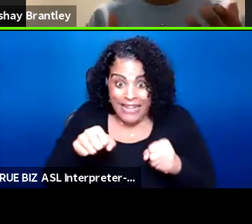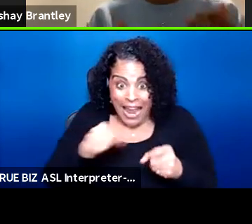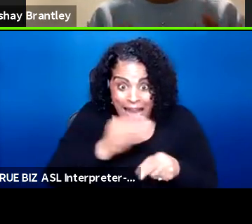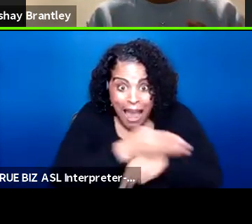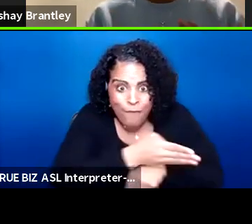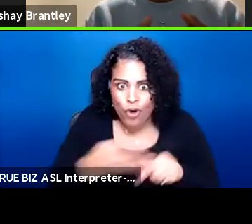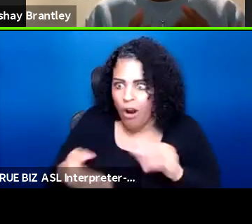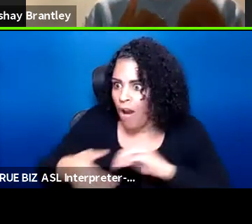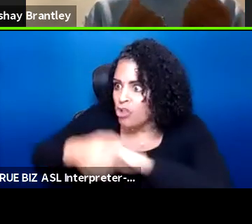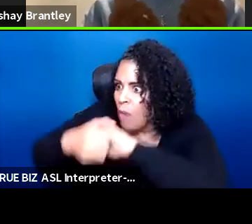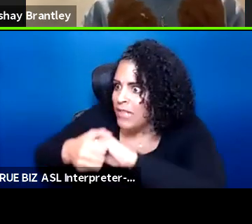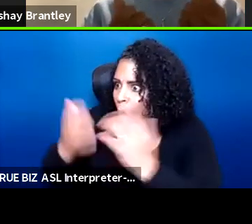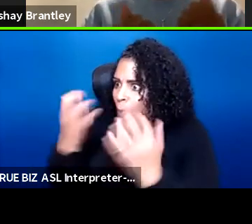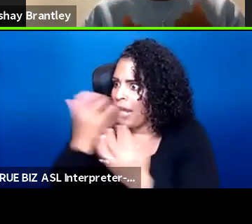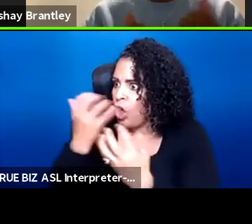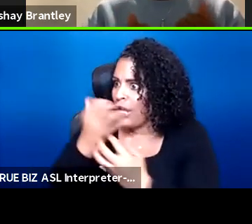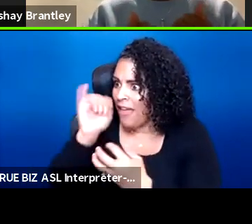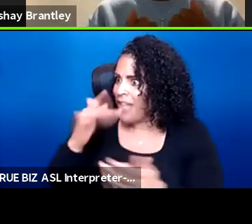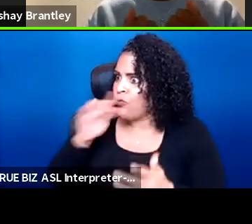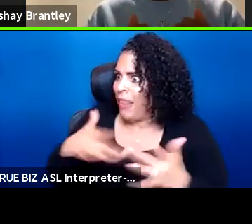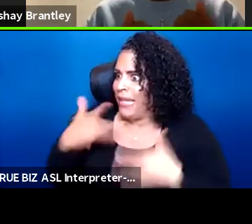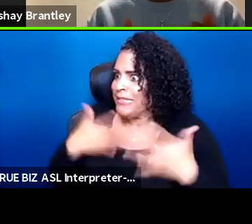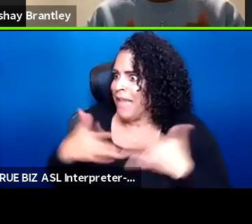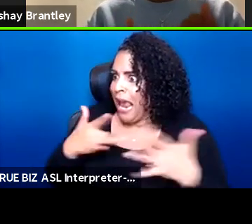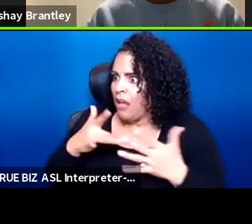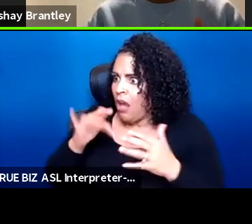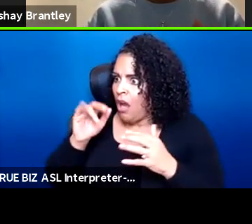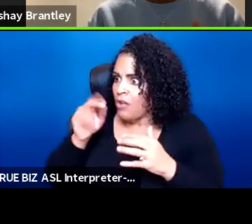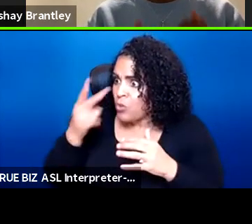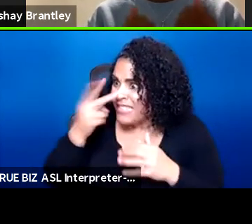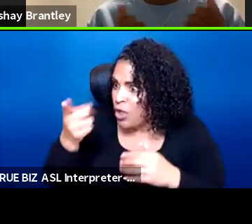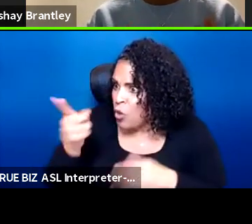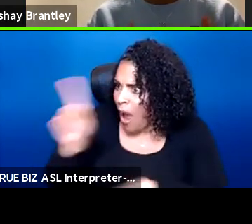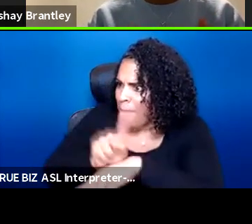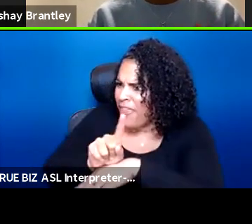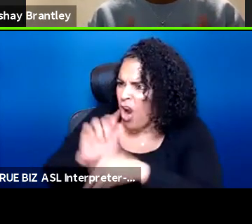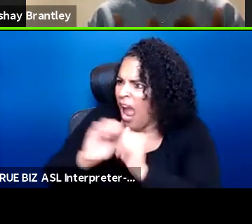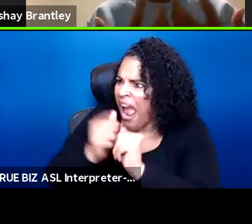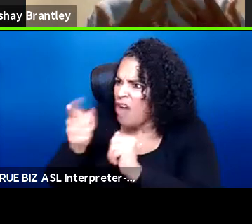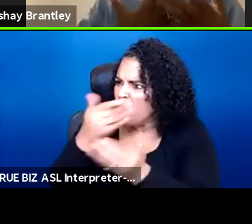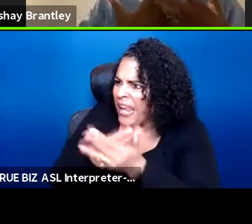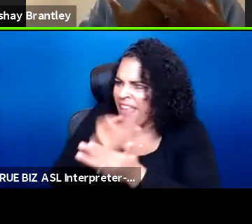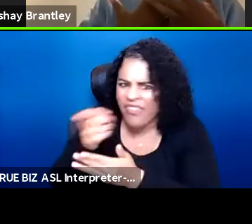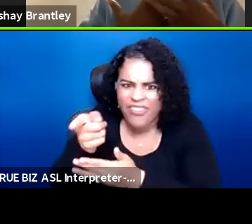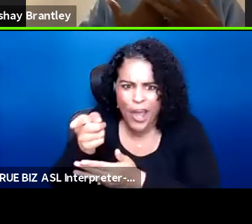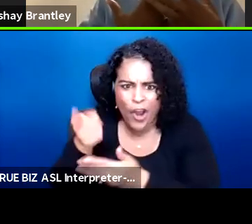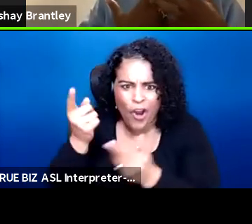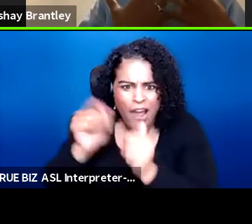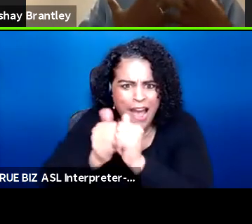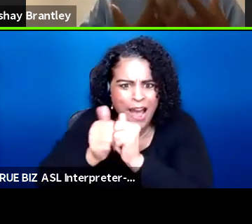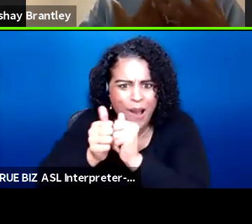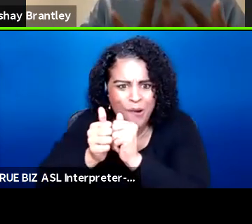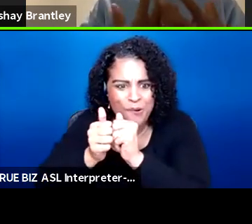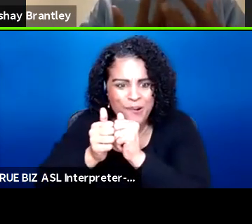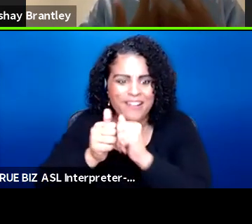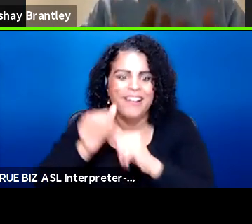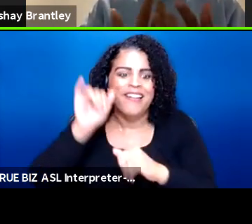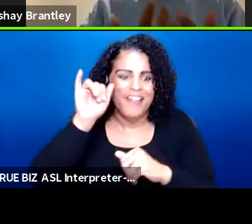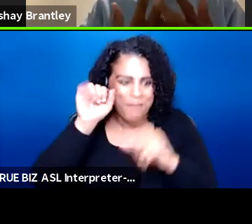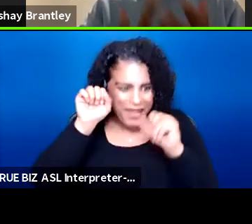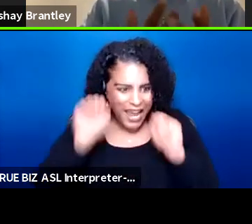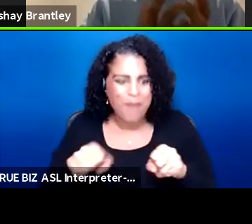my goodness, like, this is so exciting, you know, to see you up there. Like, how did you get there? And it's just being able